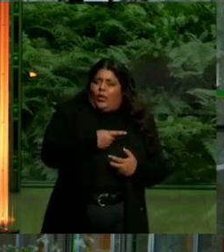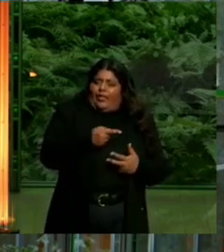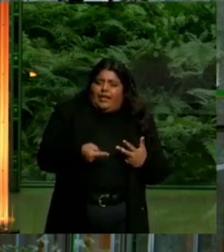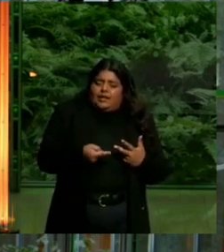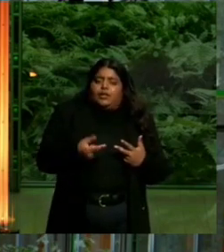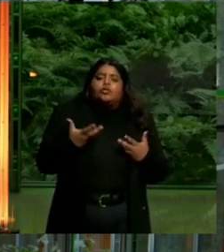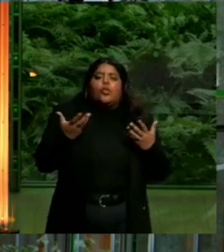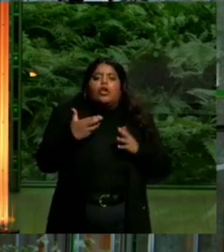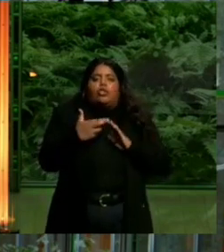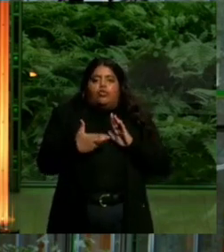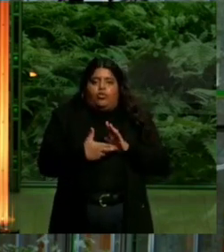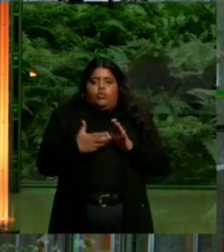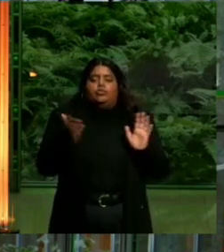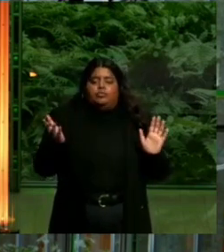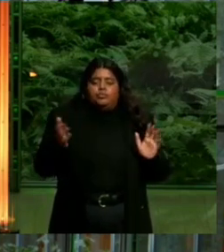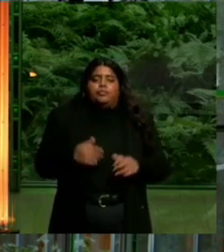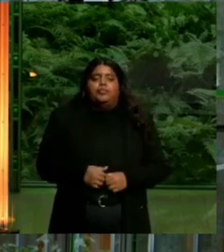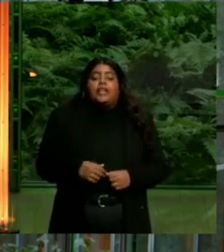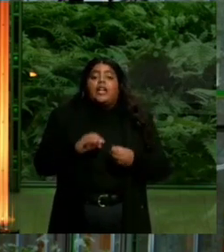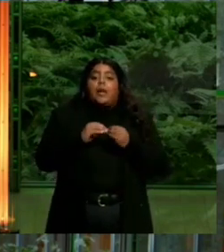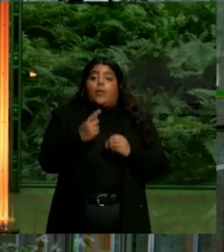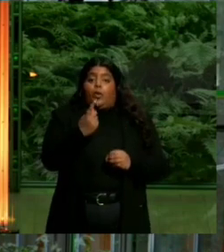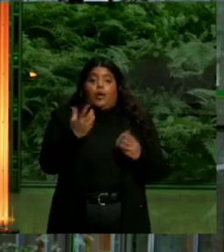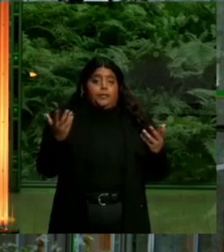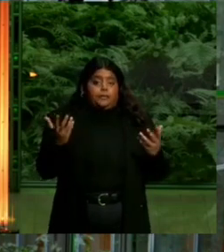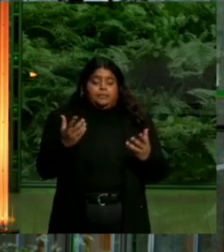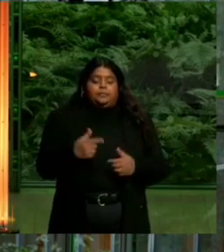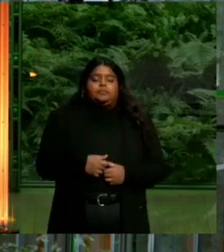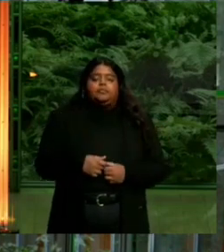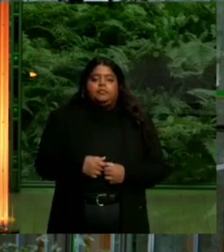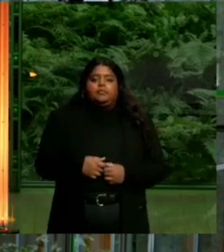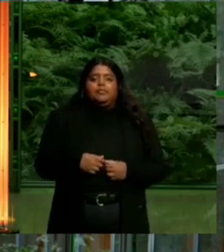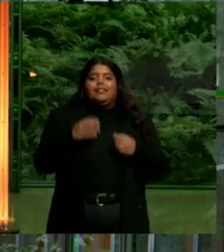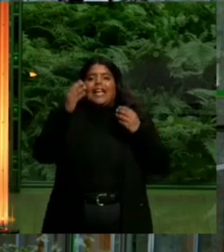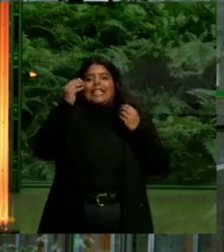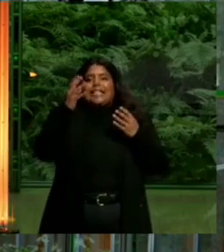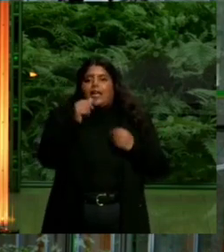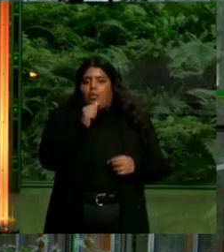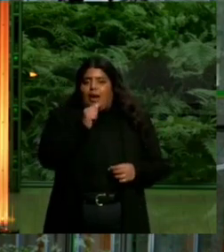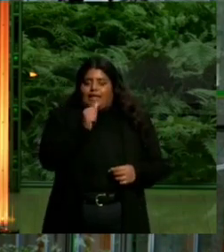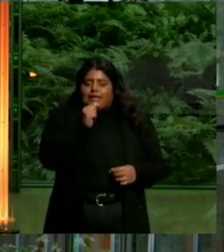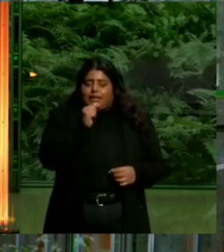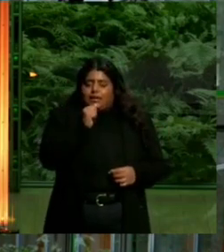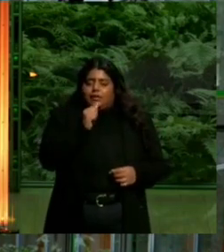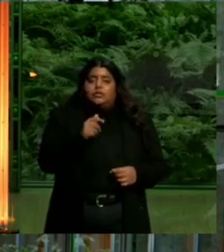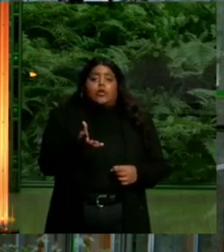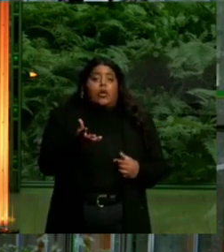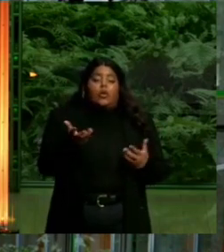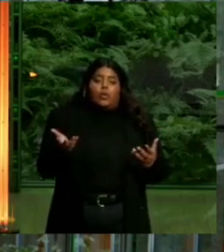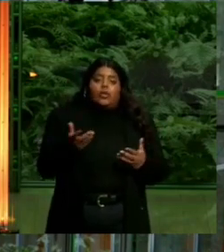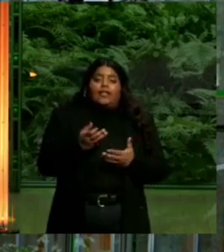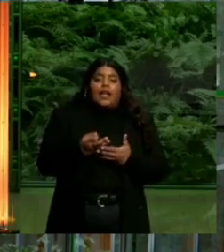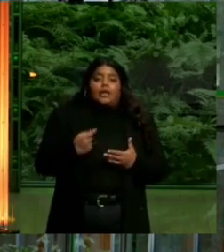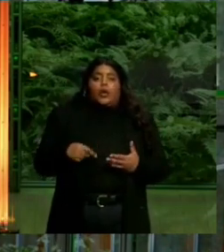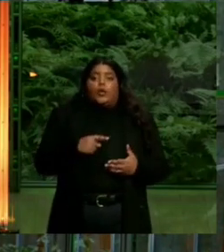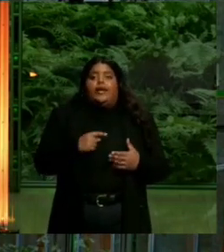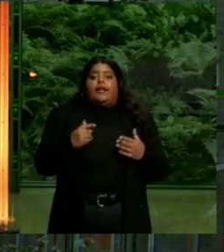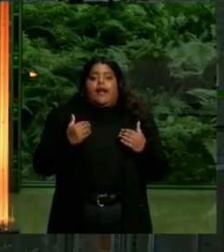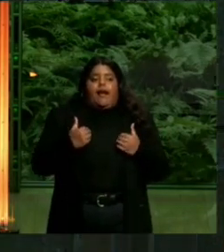So what are the rules, right? So number 1 is data privacy, right? So the fact that we